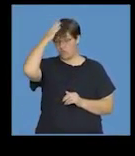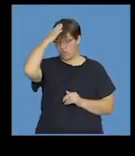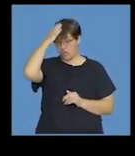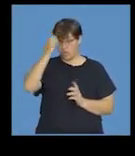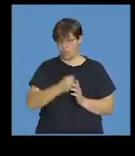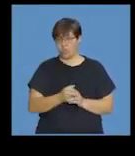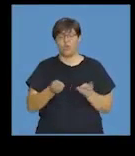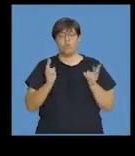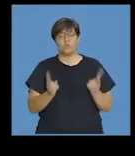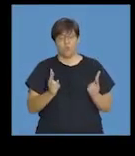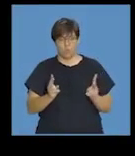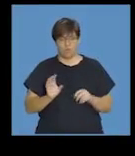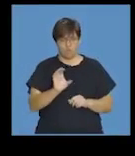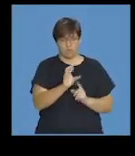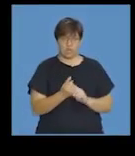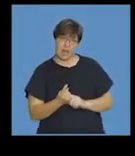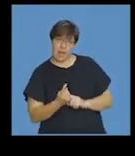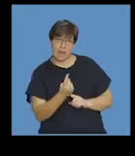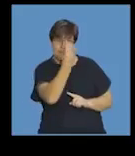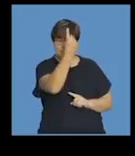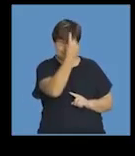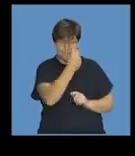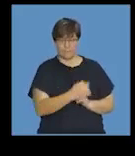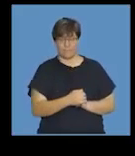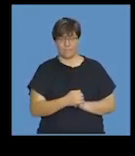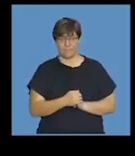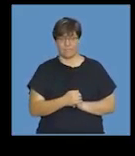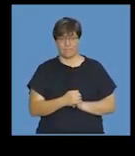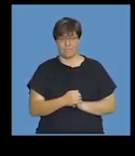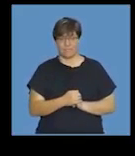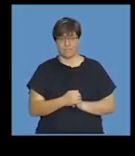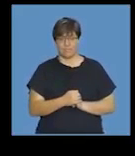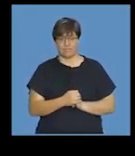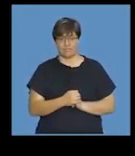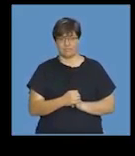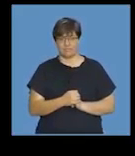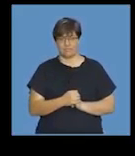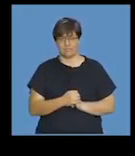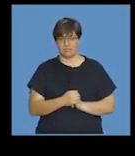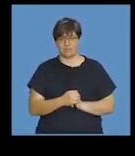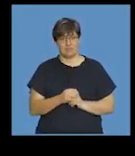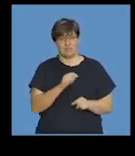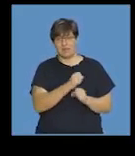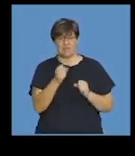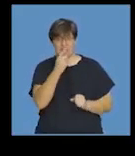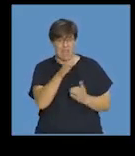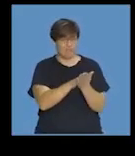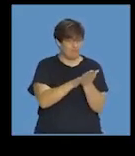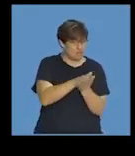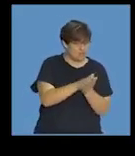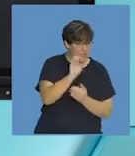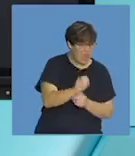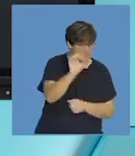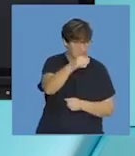going to be the normal force, which goes up like that. I didn't tell you whether there would be friction or